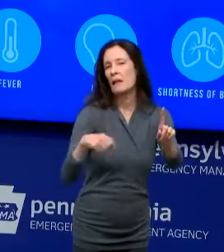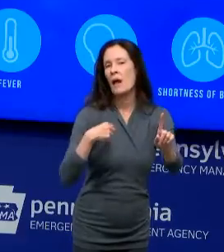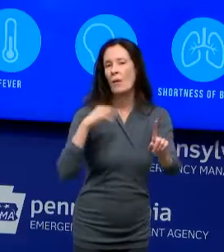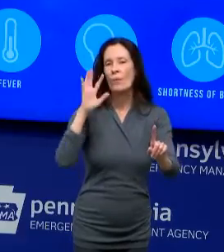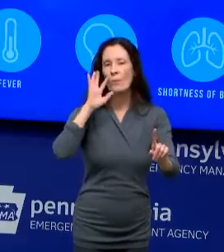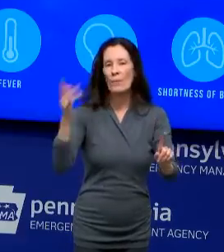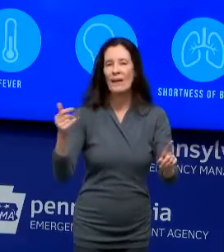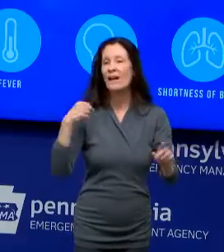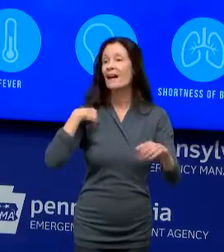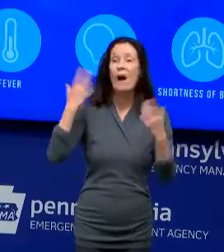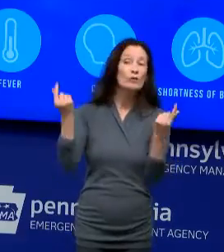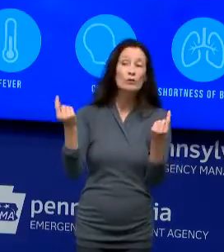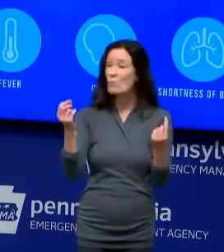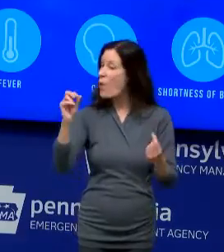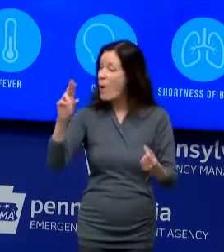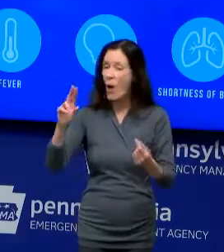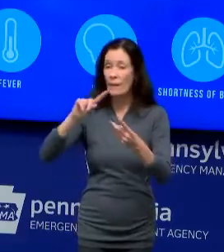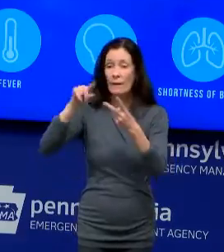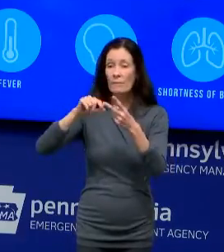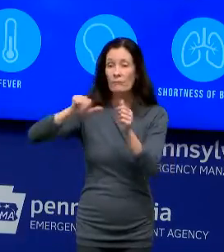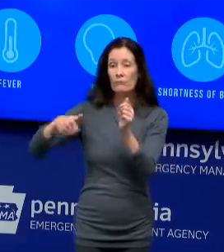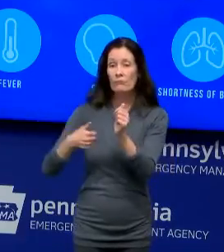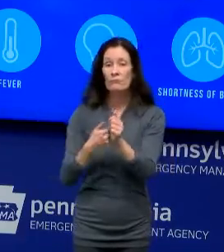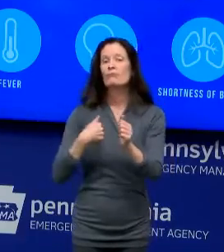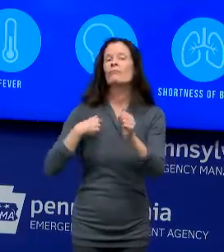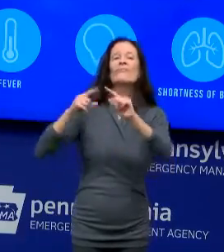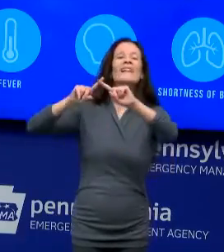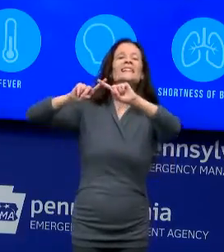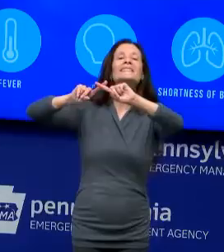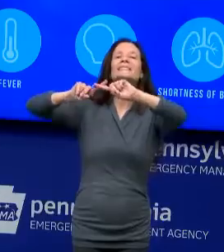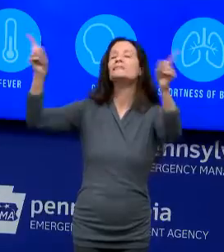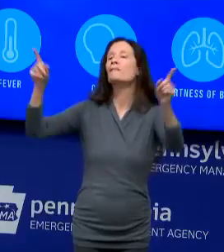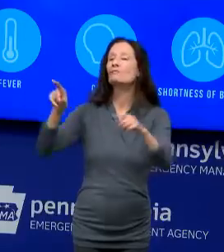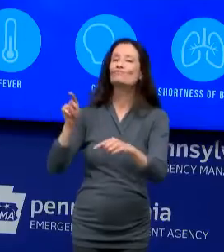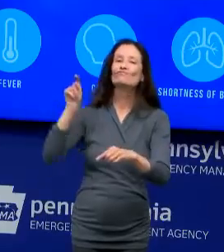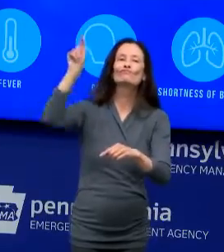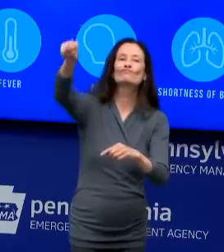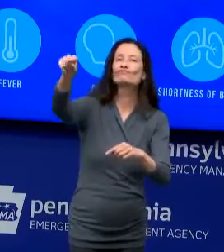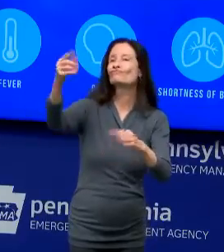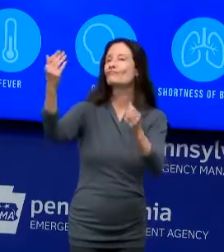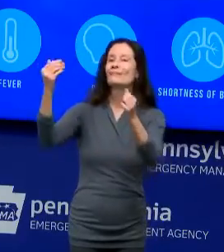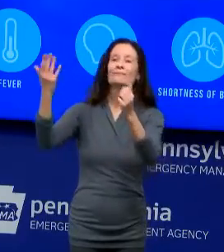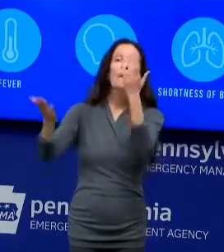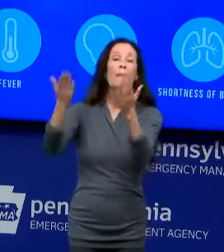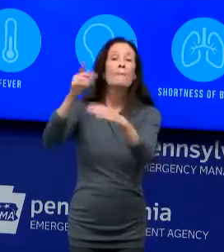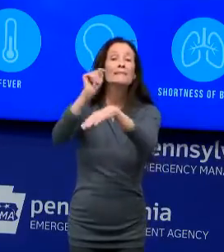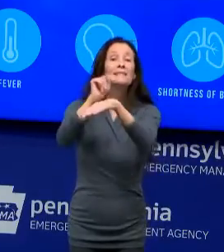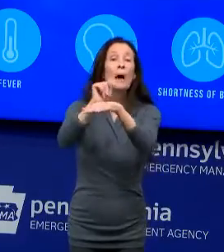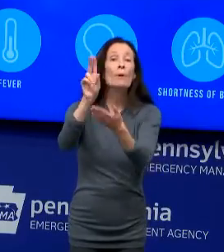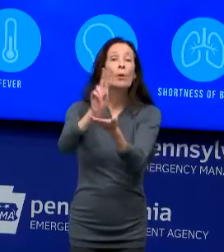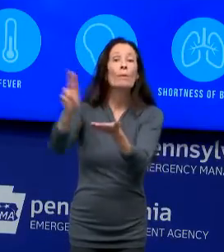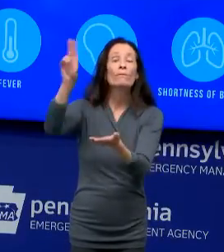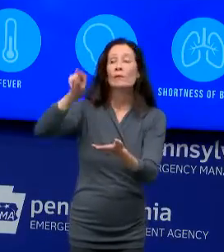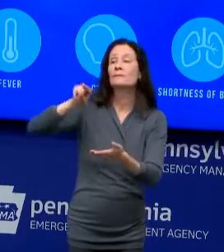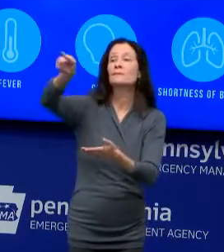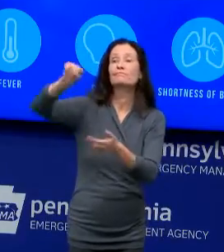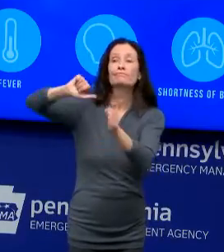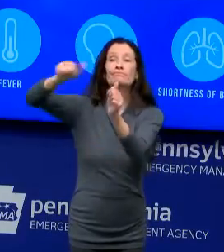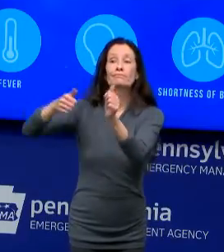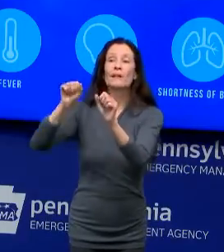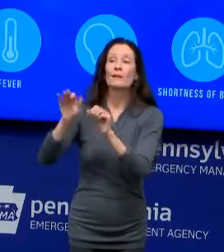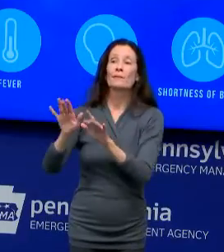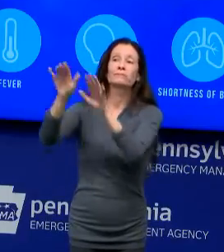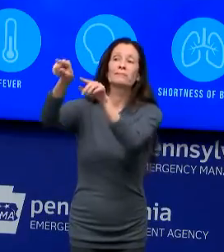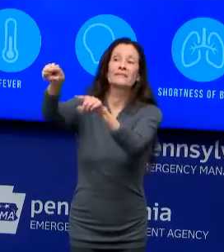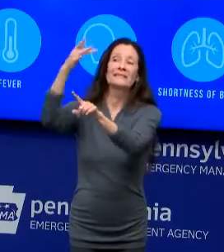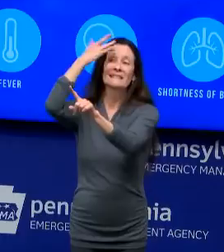now at Temple if Philadelphia itself is being challenged. Our last question is coming from several